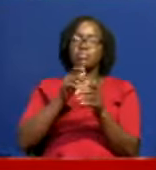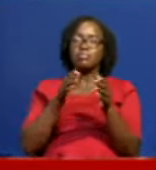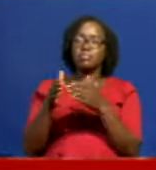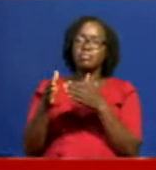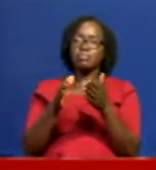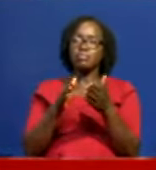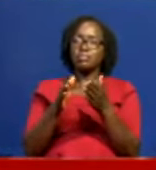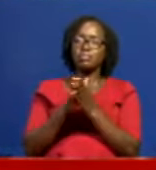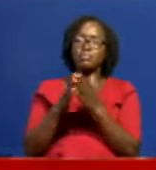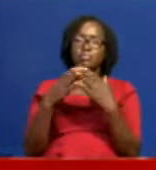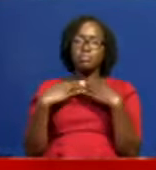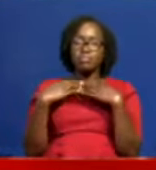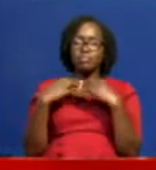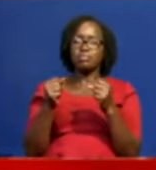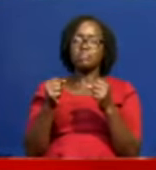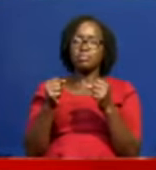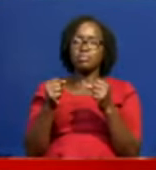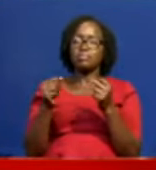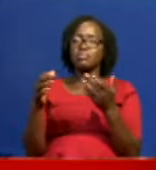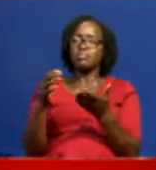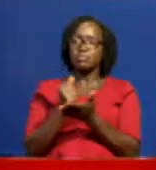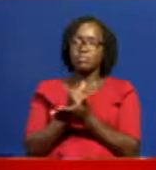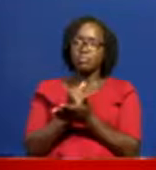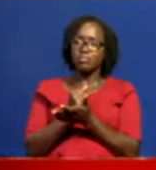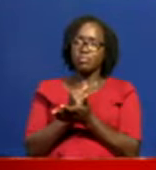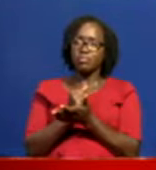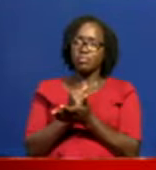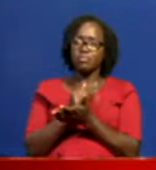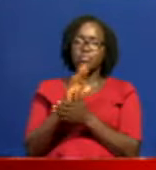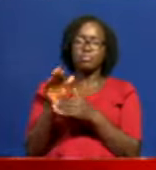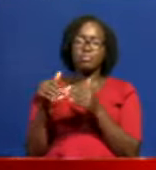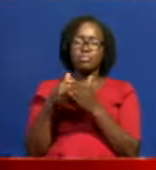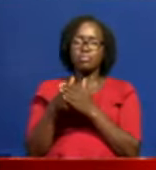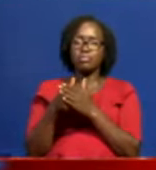opportunities for wealth and employment for all.